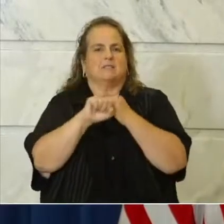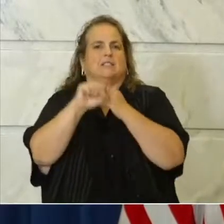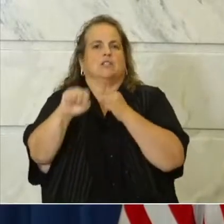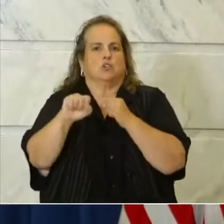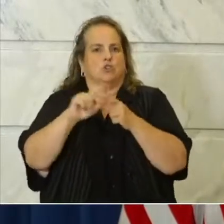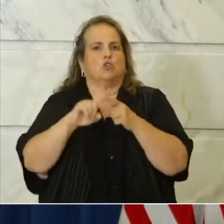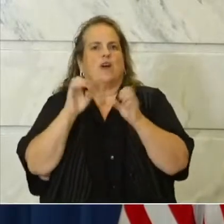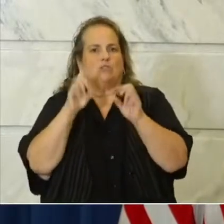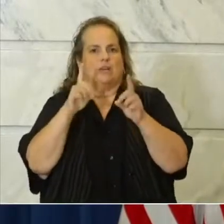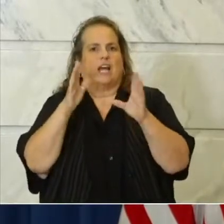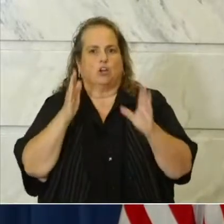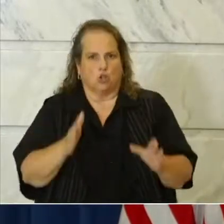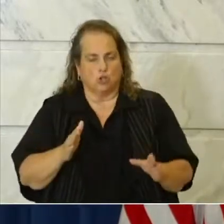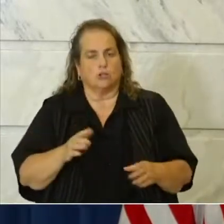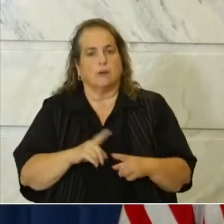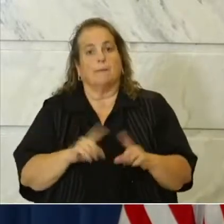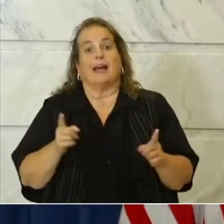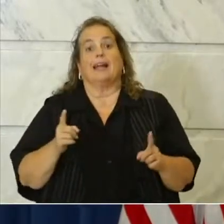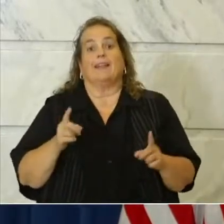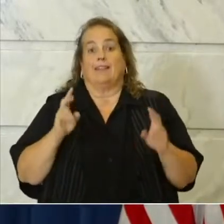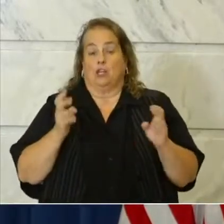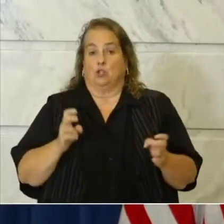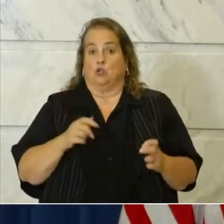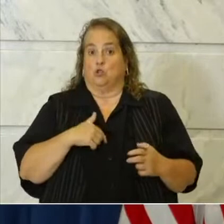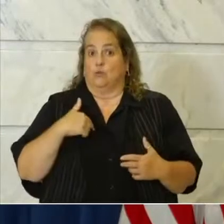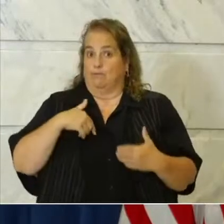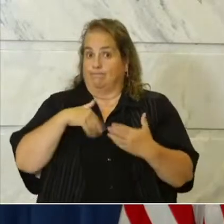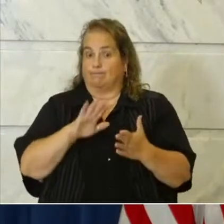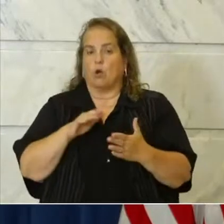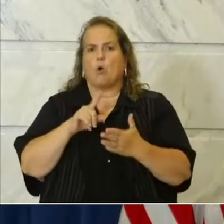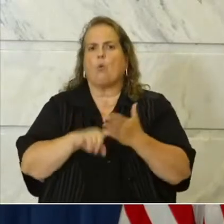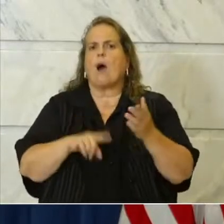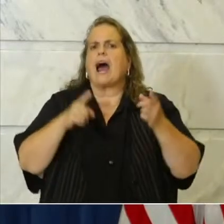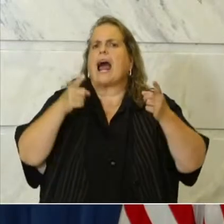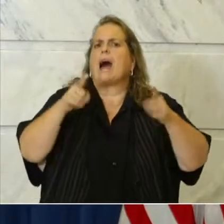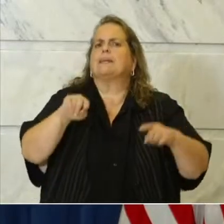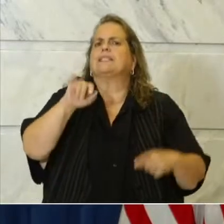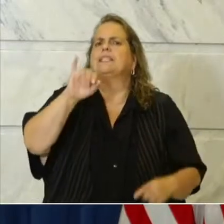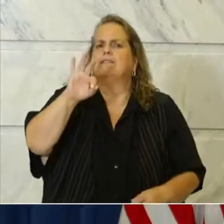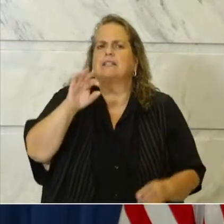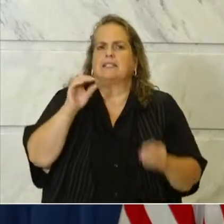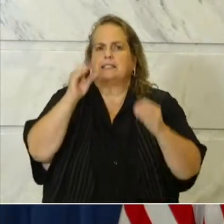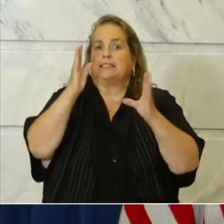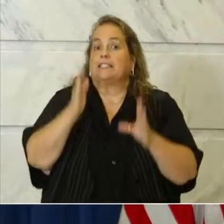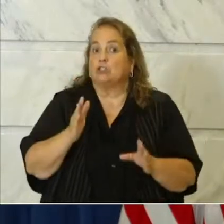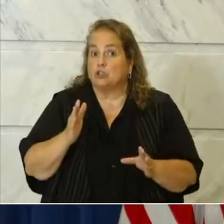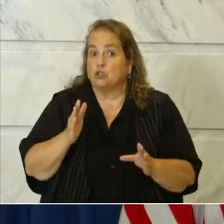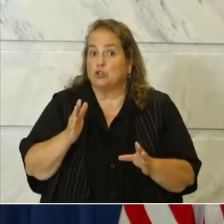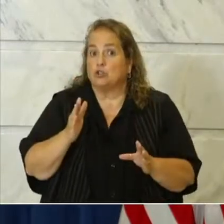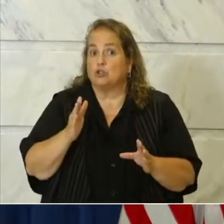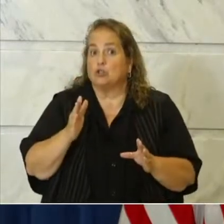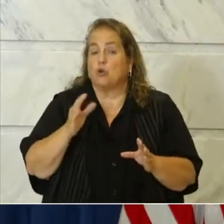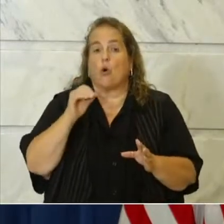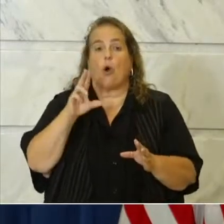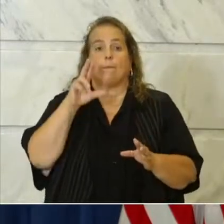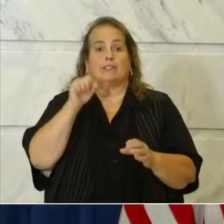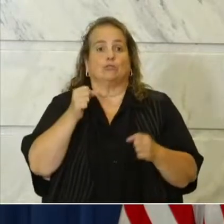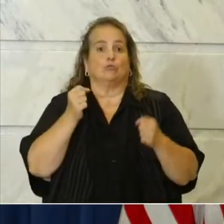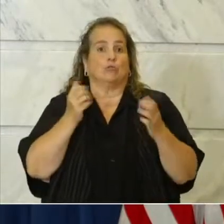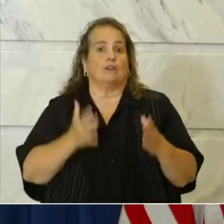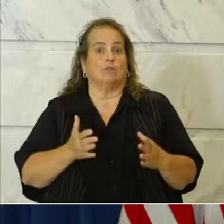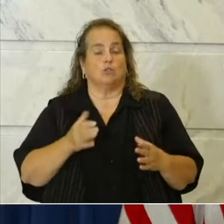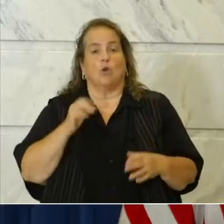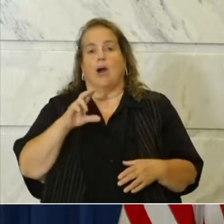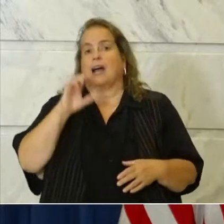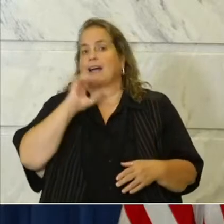So the issue we came up against was what happens if teachers or bus drivers or